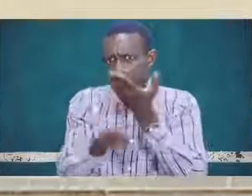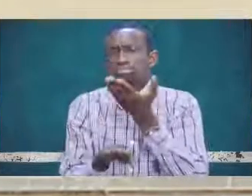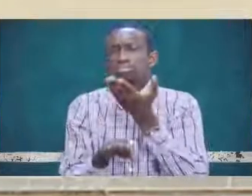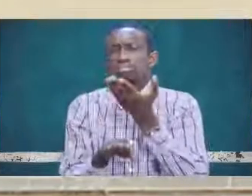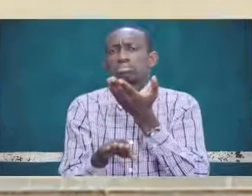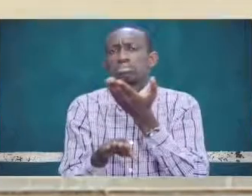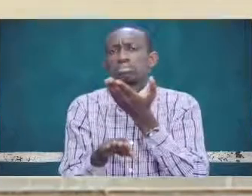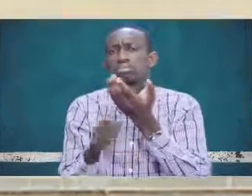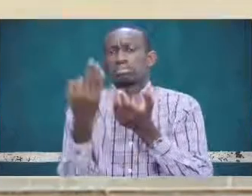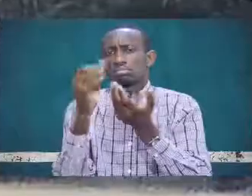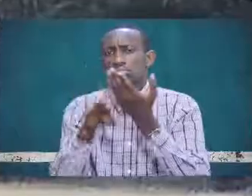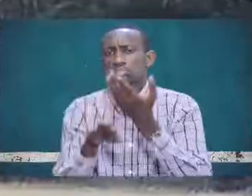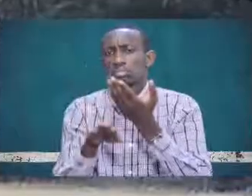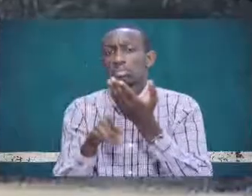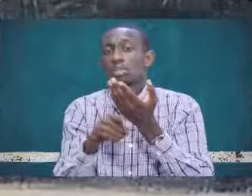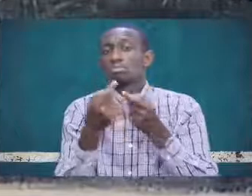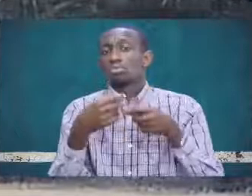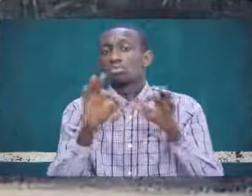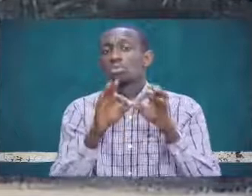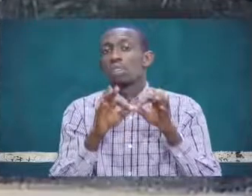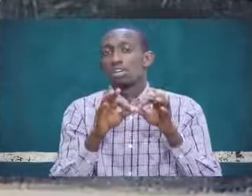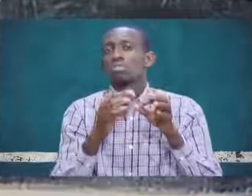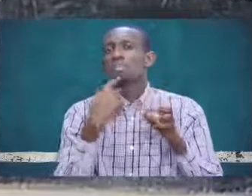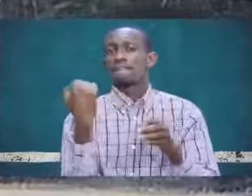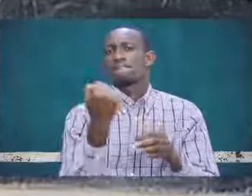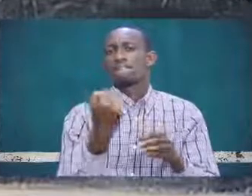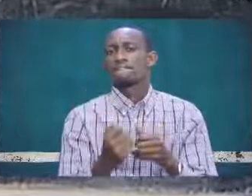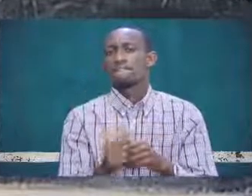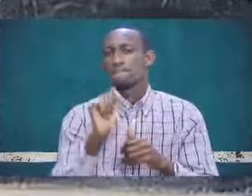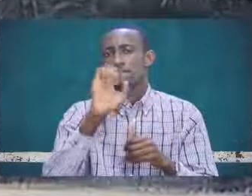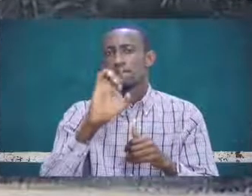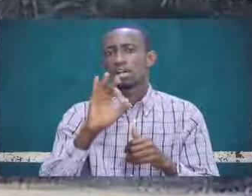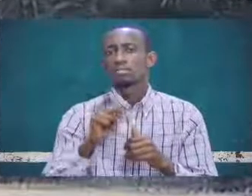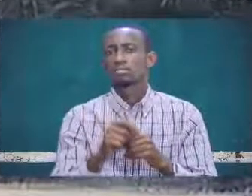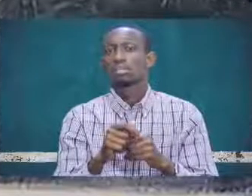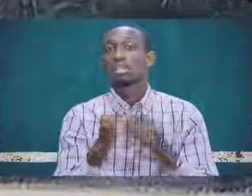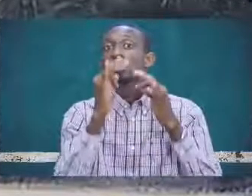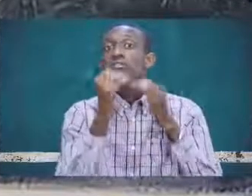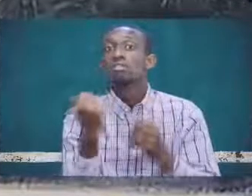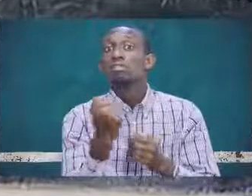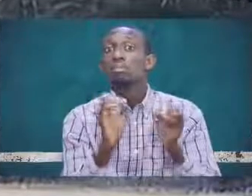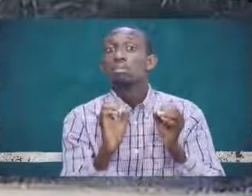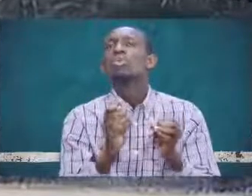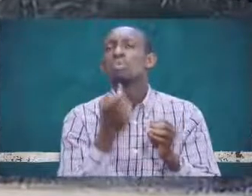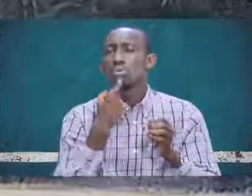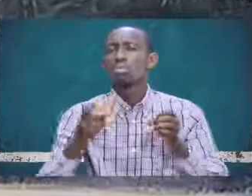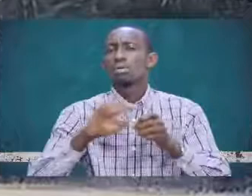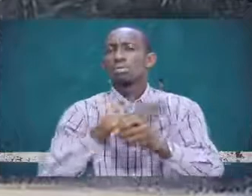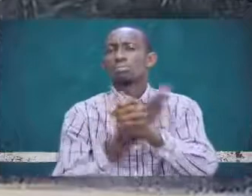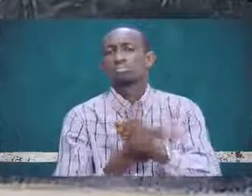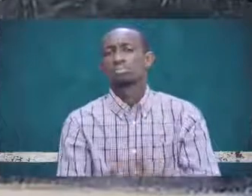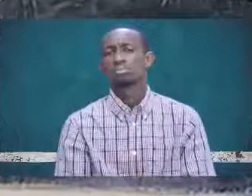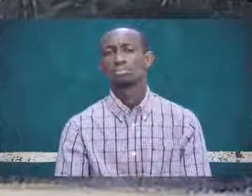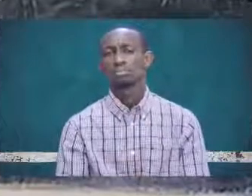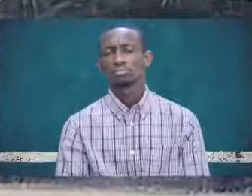able to be active. Once it is not active, it has to be activated by some of the substances. All right.